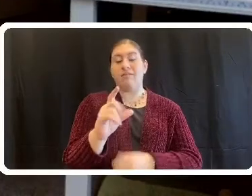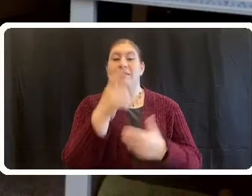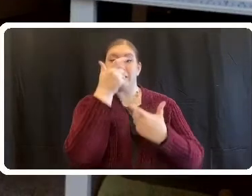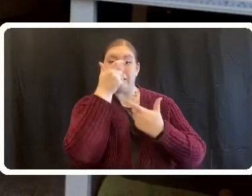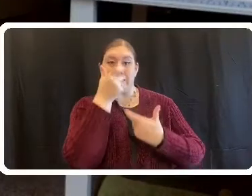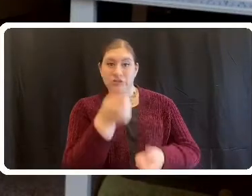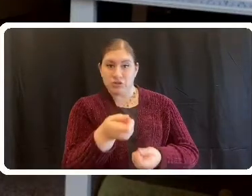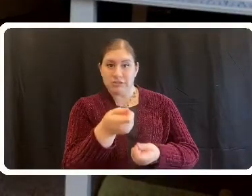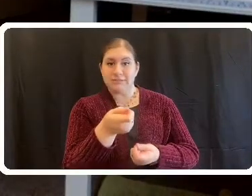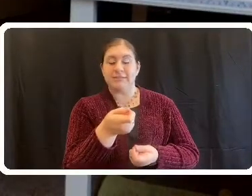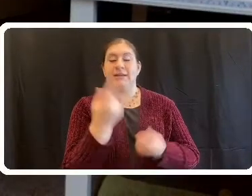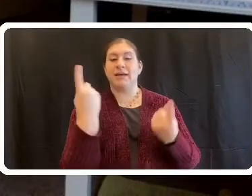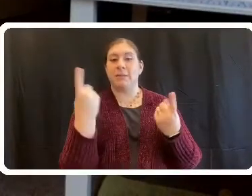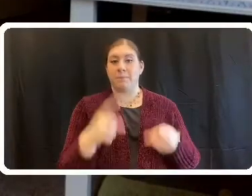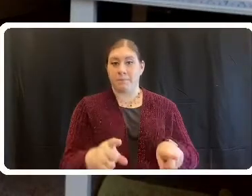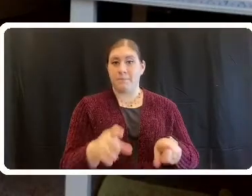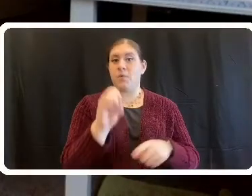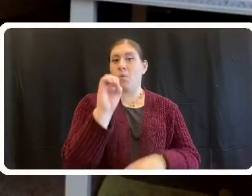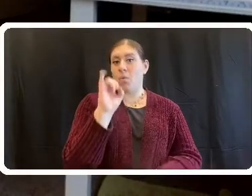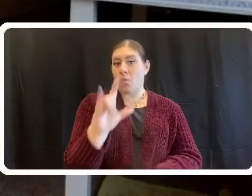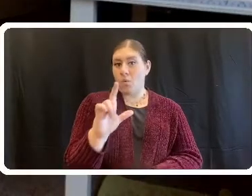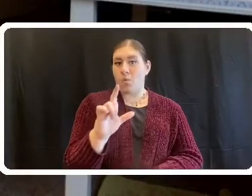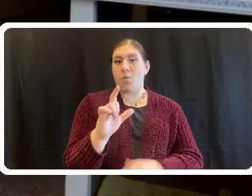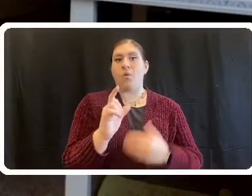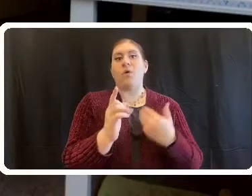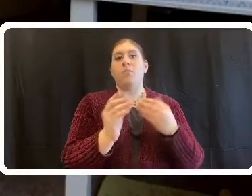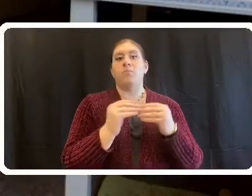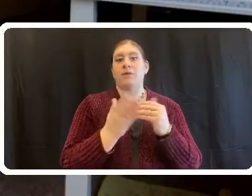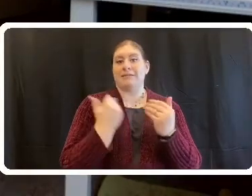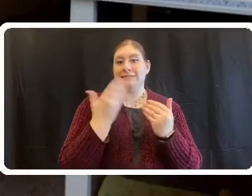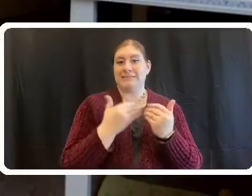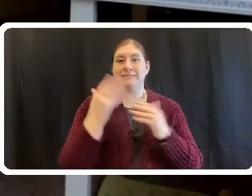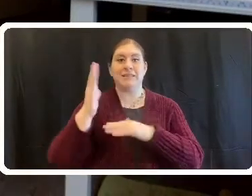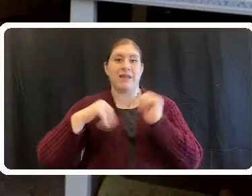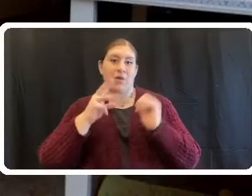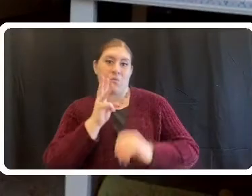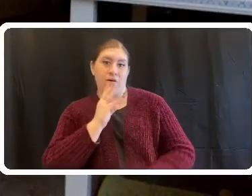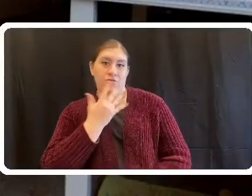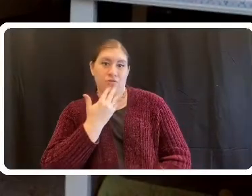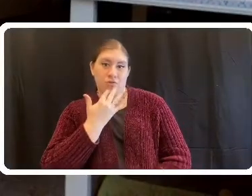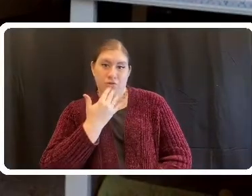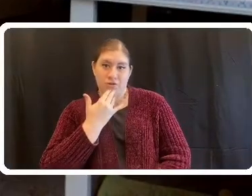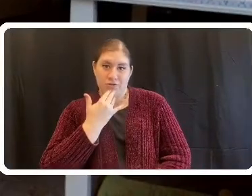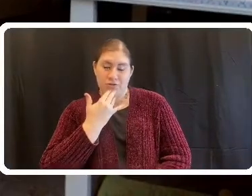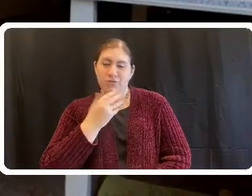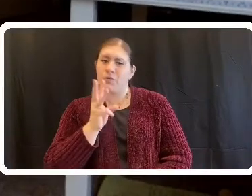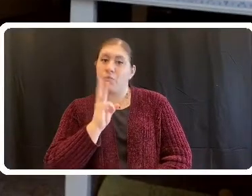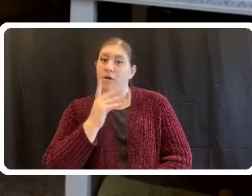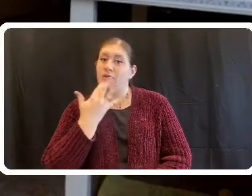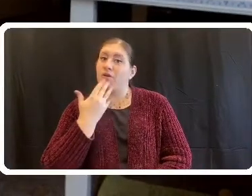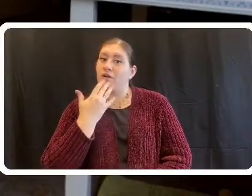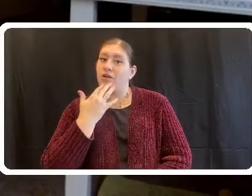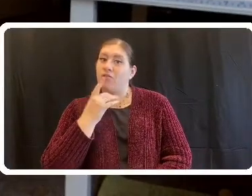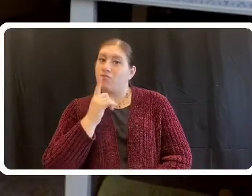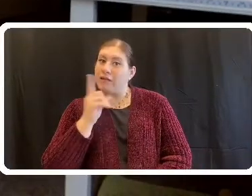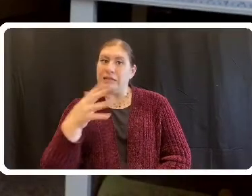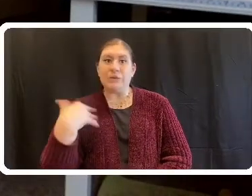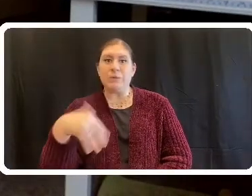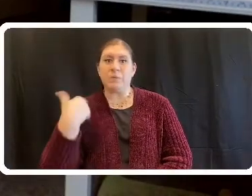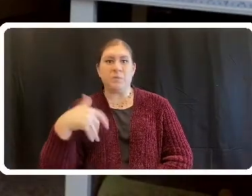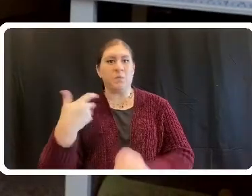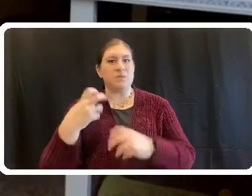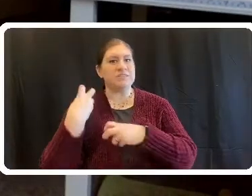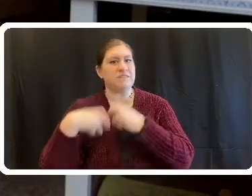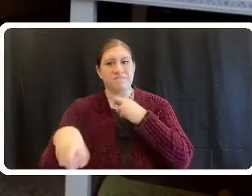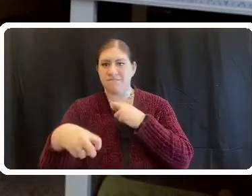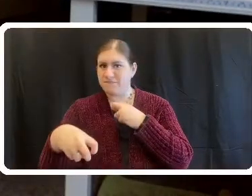Interestingly enough, oil is easier than watercolor. Oh. Watercolor is actually very demanding.